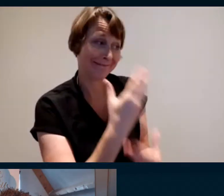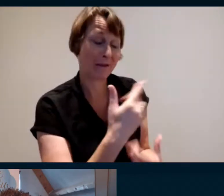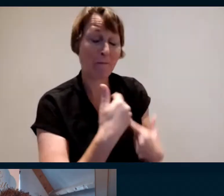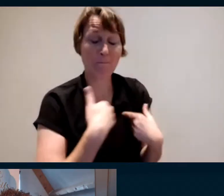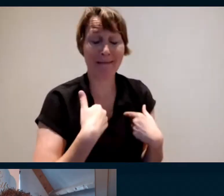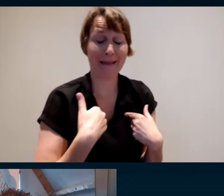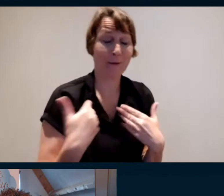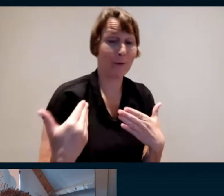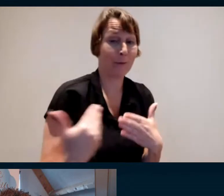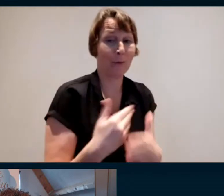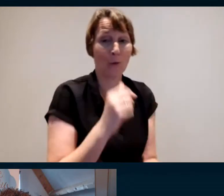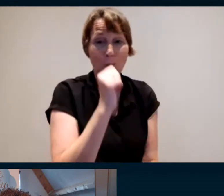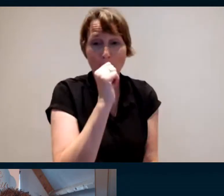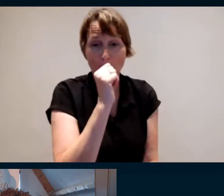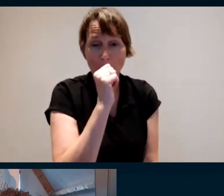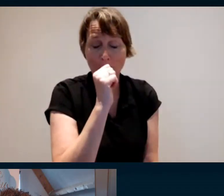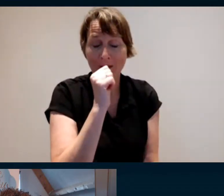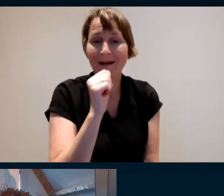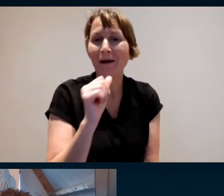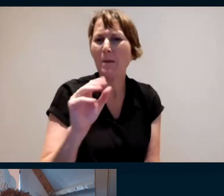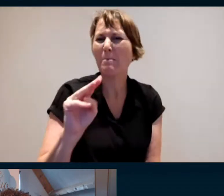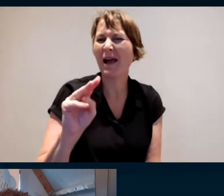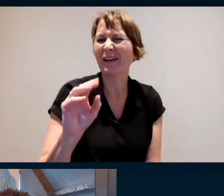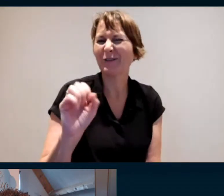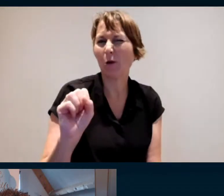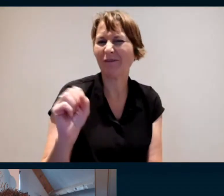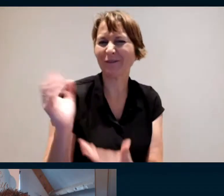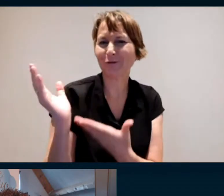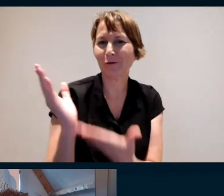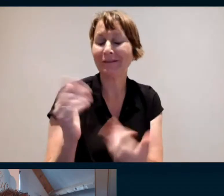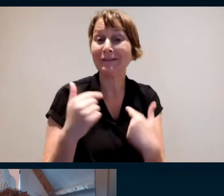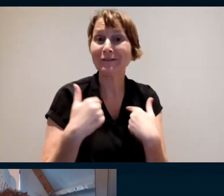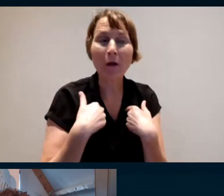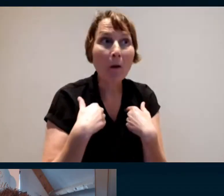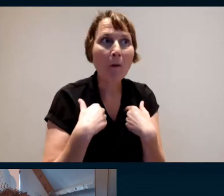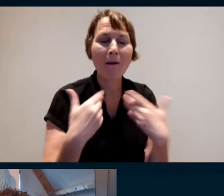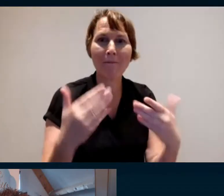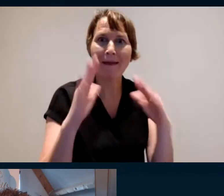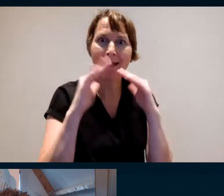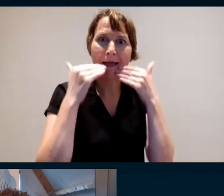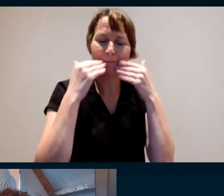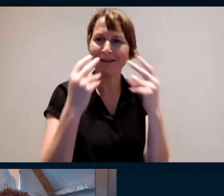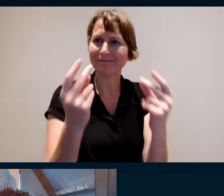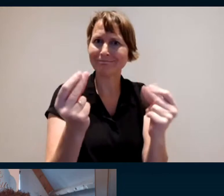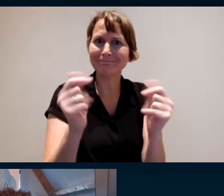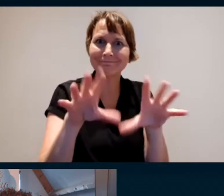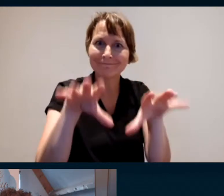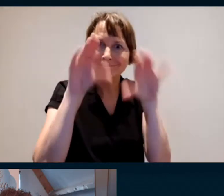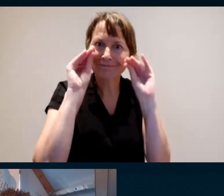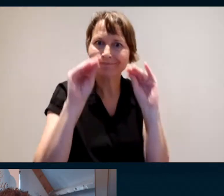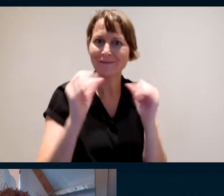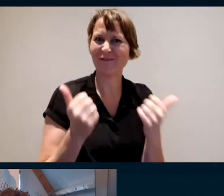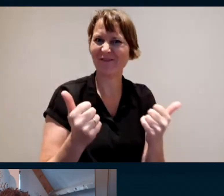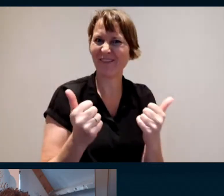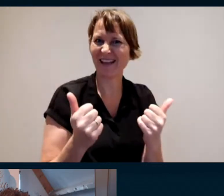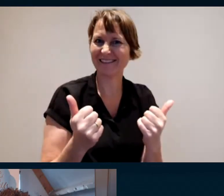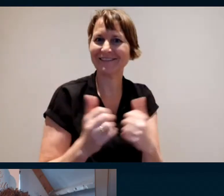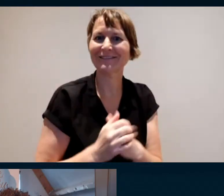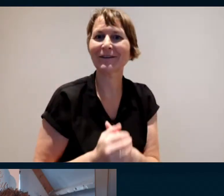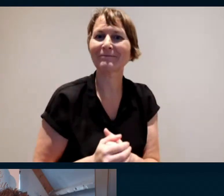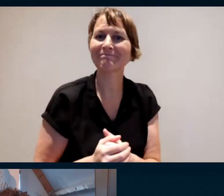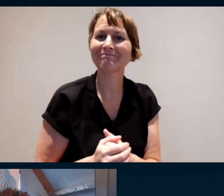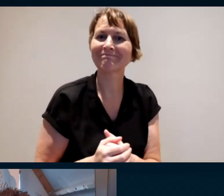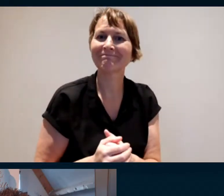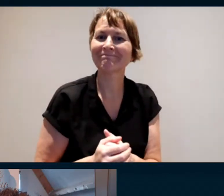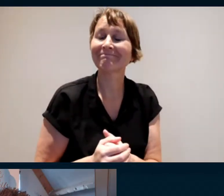me happy to work with something that just kind of works so quickly. So, yeah. Well, thank you so much.